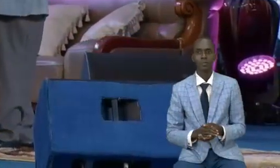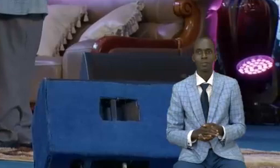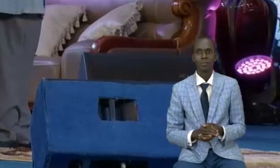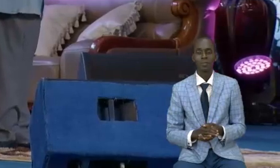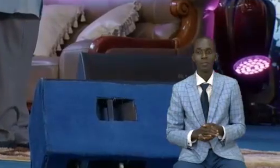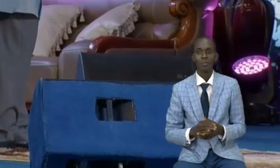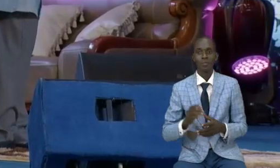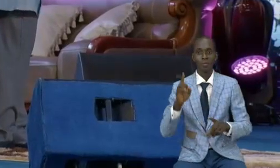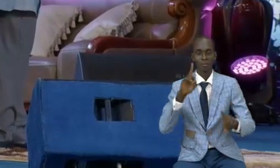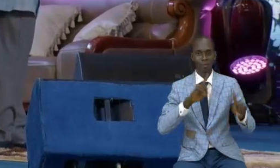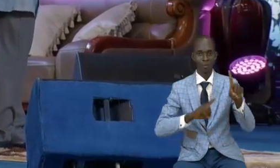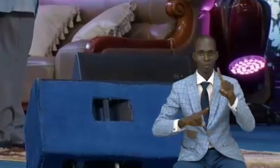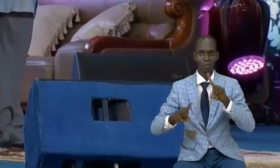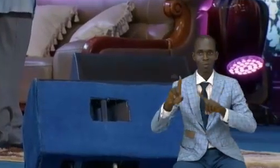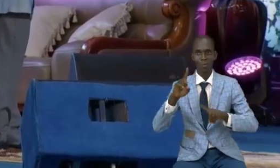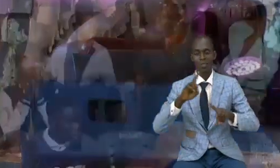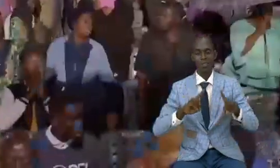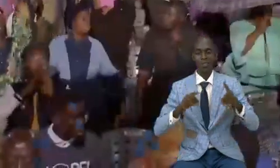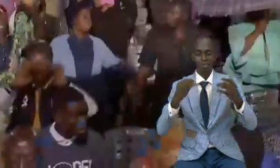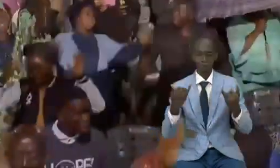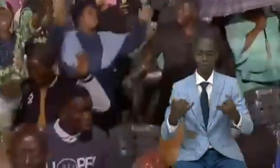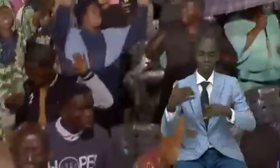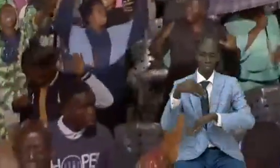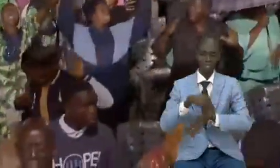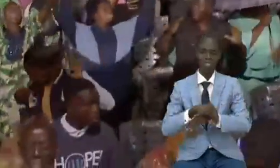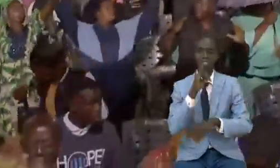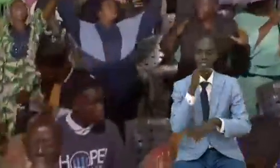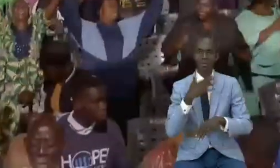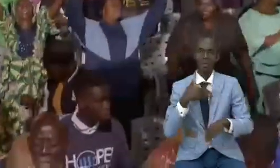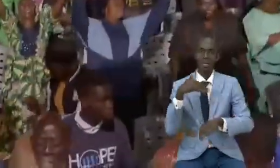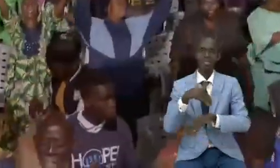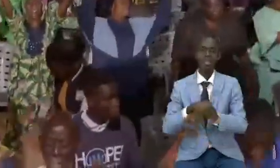Tonight is my night, praise the Lord.